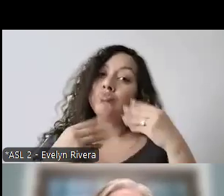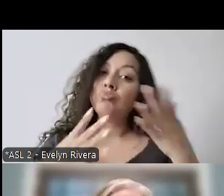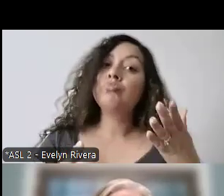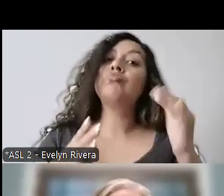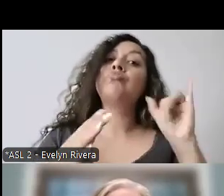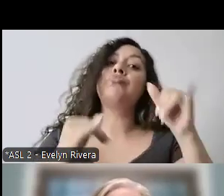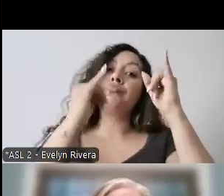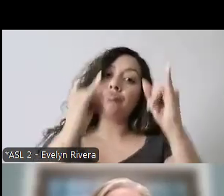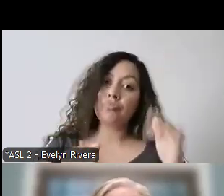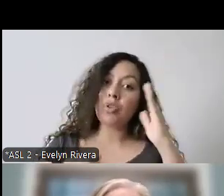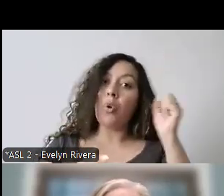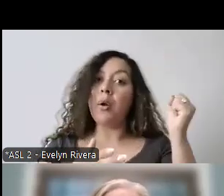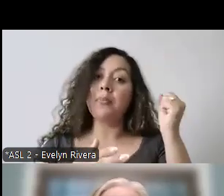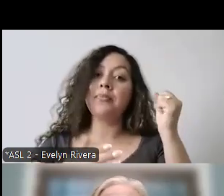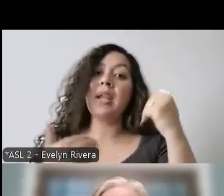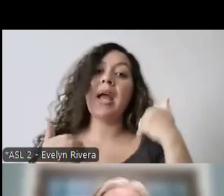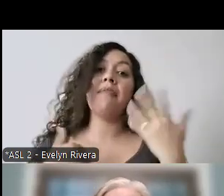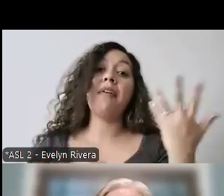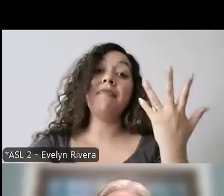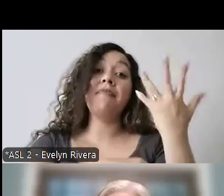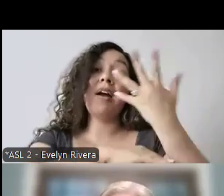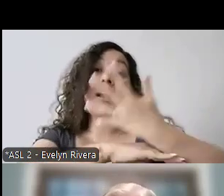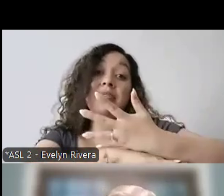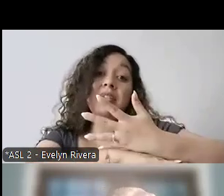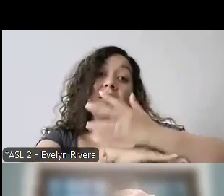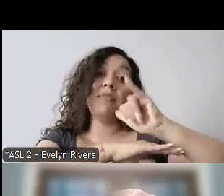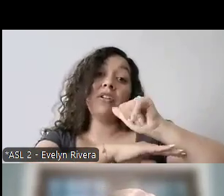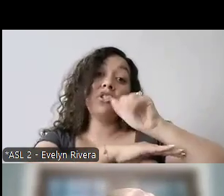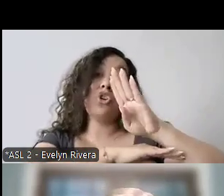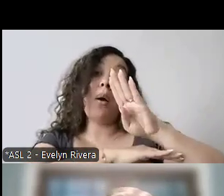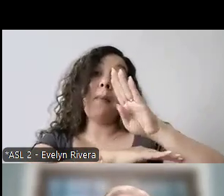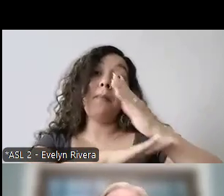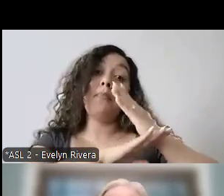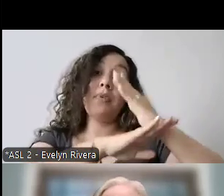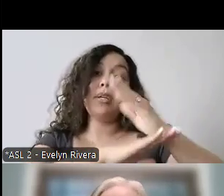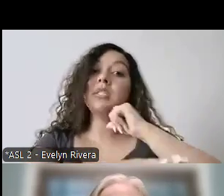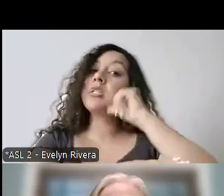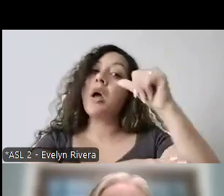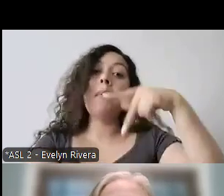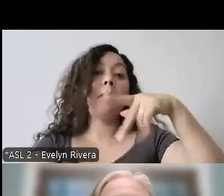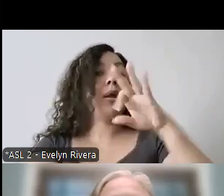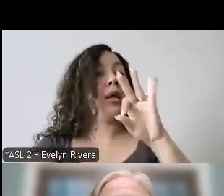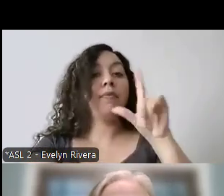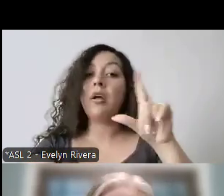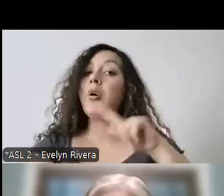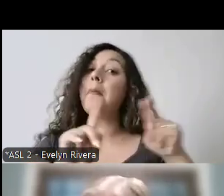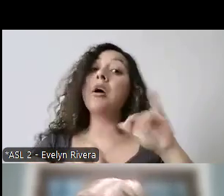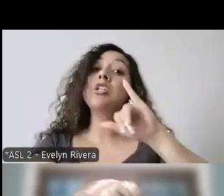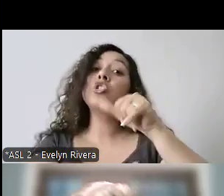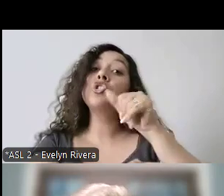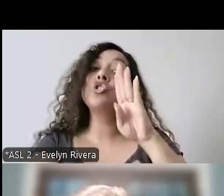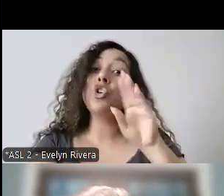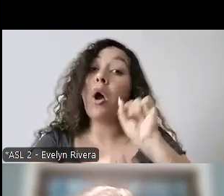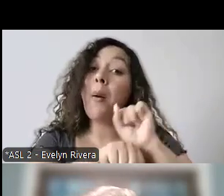have access to up to 5 days of job protected. So this is not paid leave, but job protected bereavement